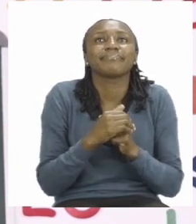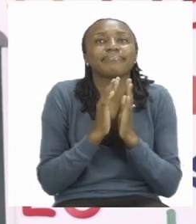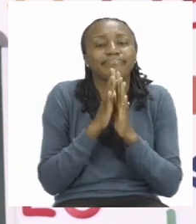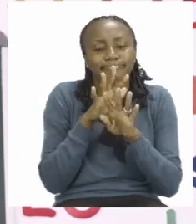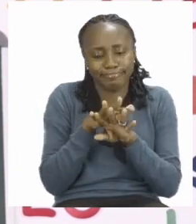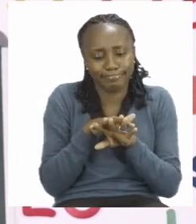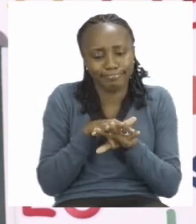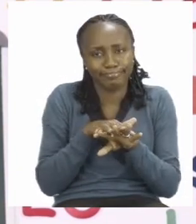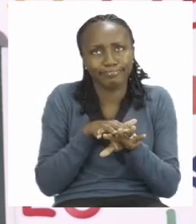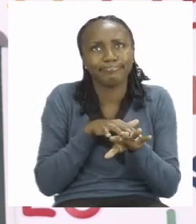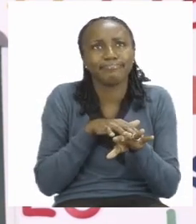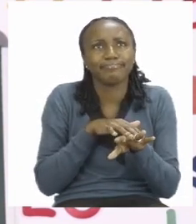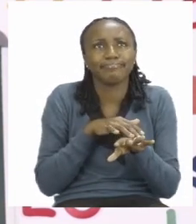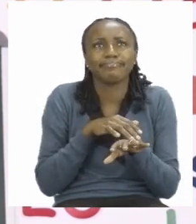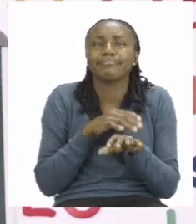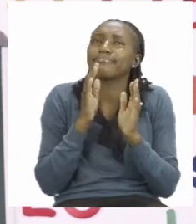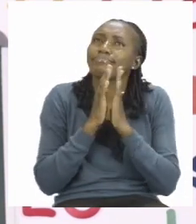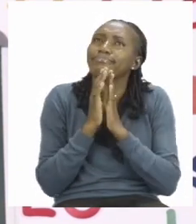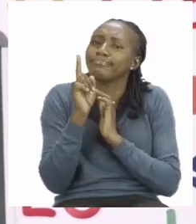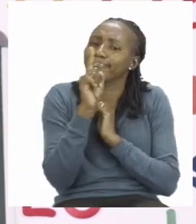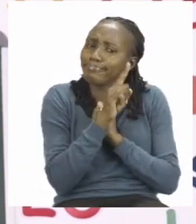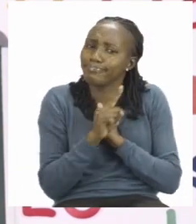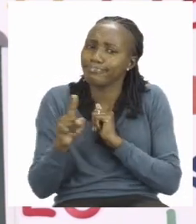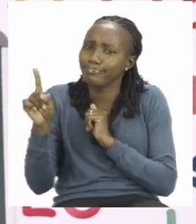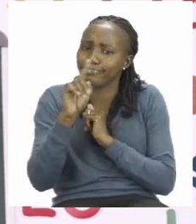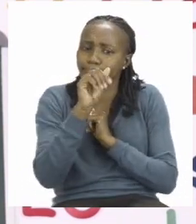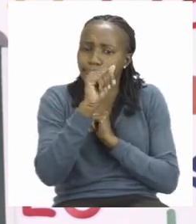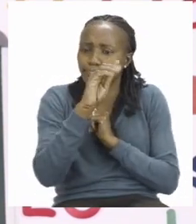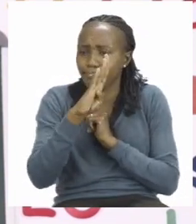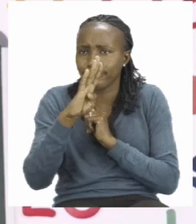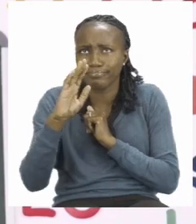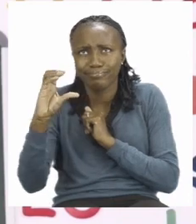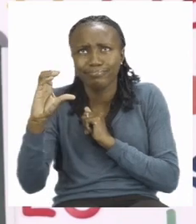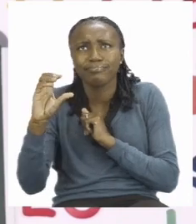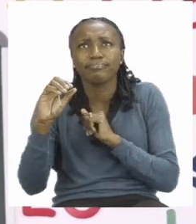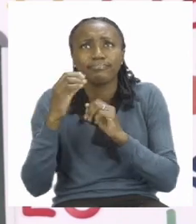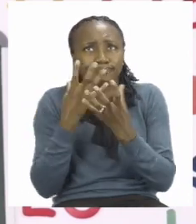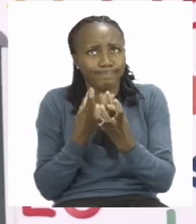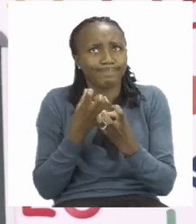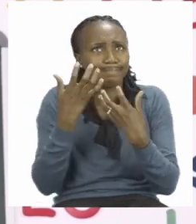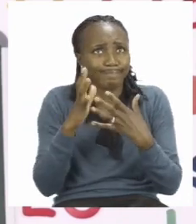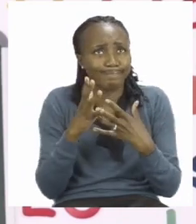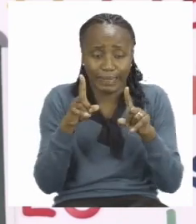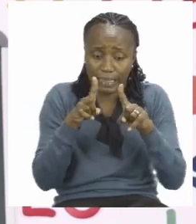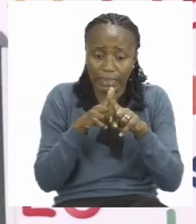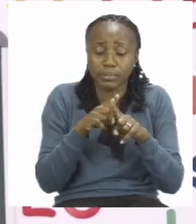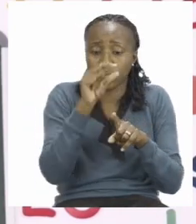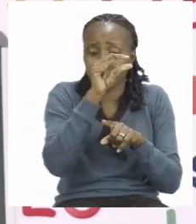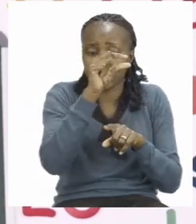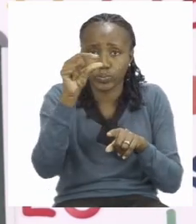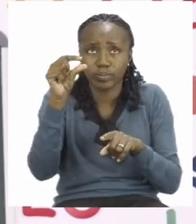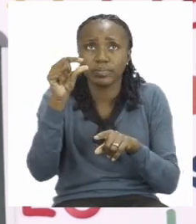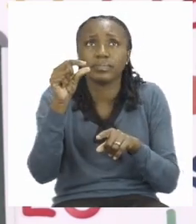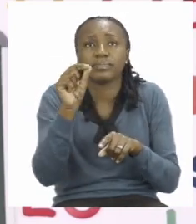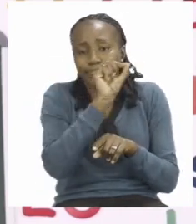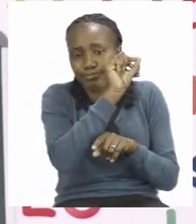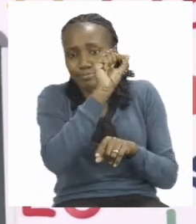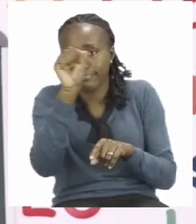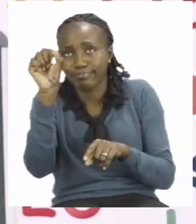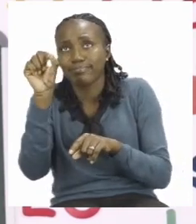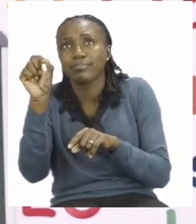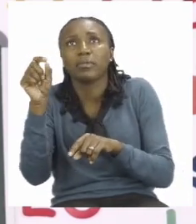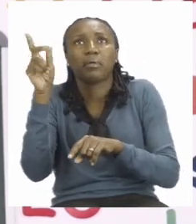make sure that you only circle the letters you need. Well done. Then cross it out so that you do not use